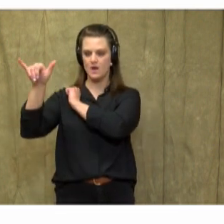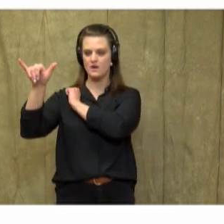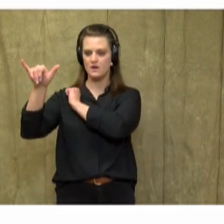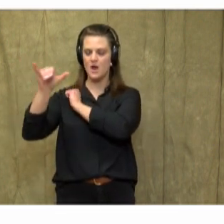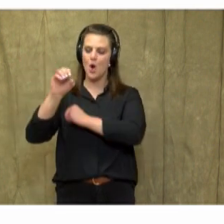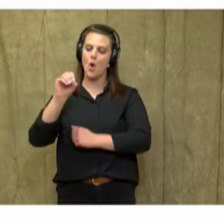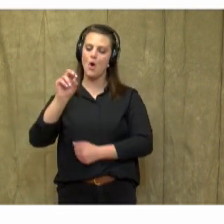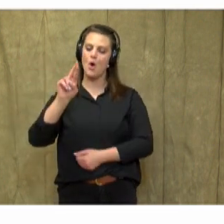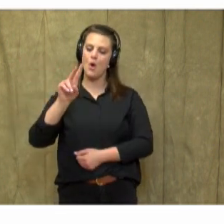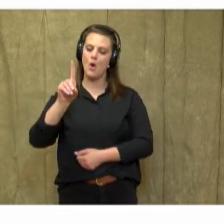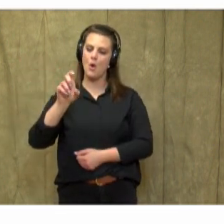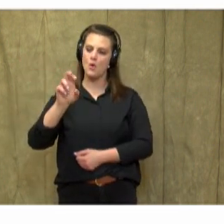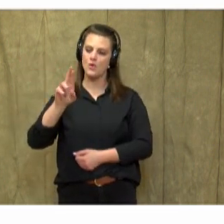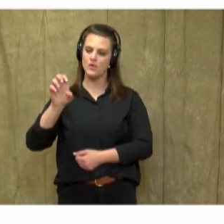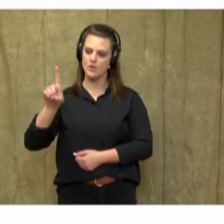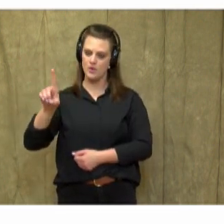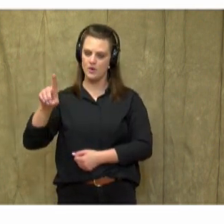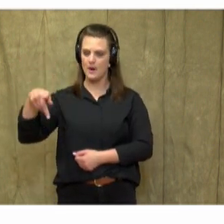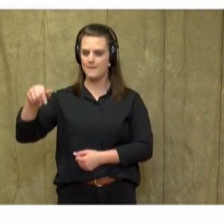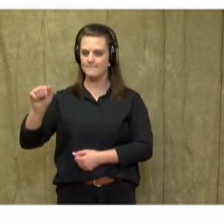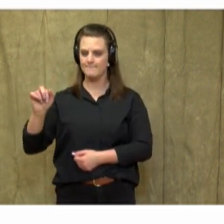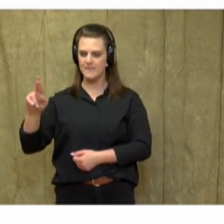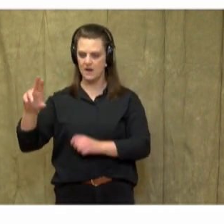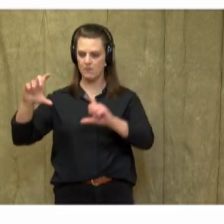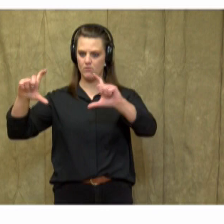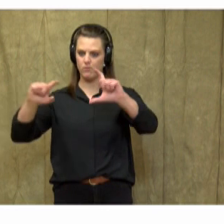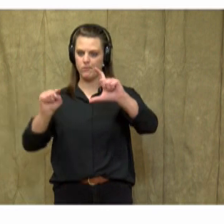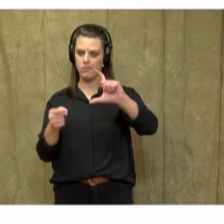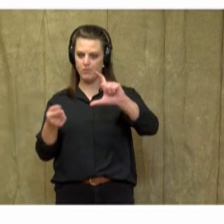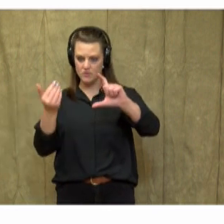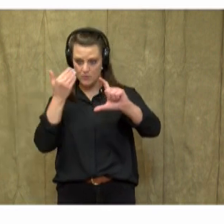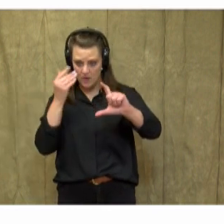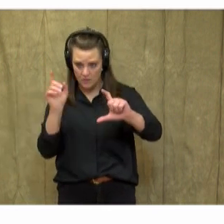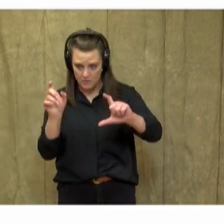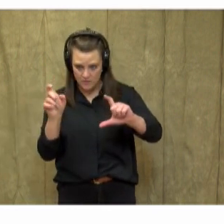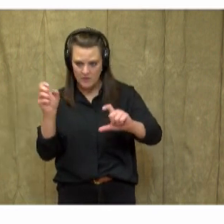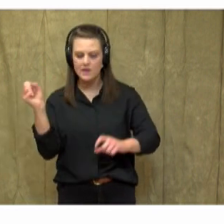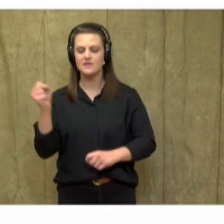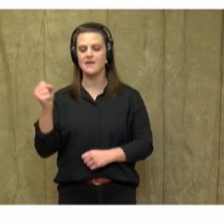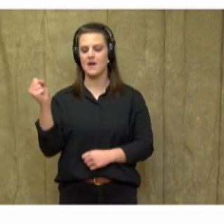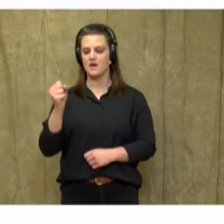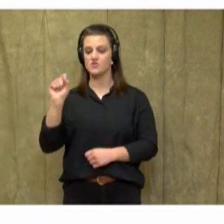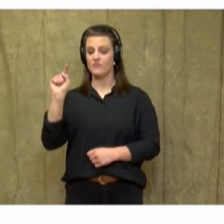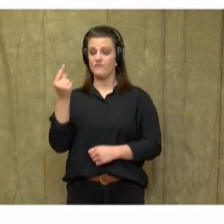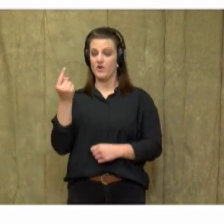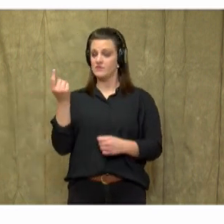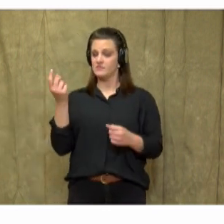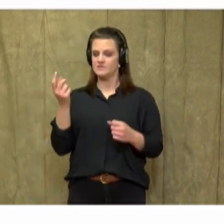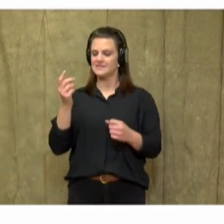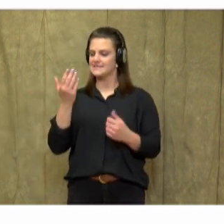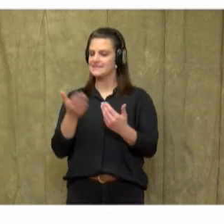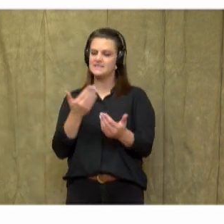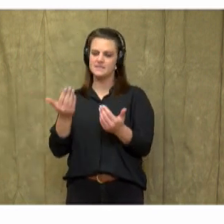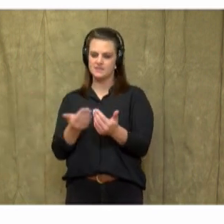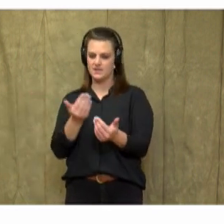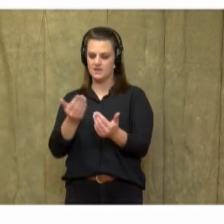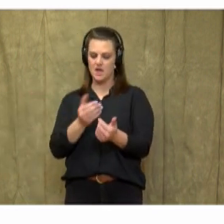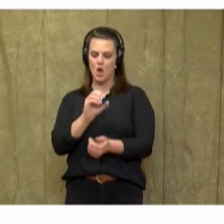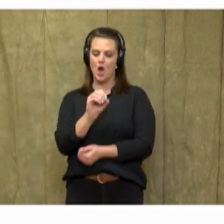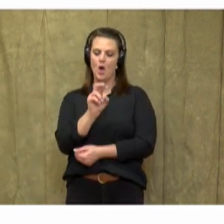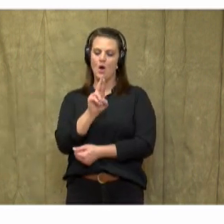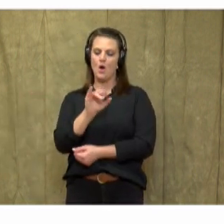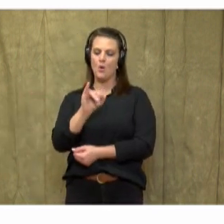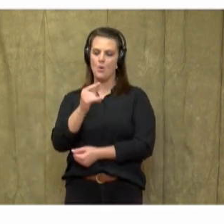our ordered pairs? Yeah. So the first ordered pair is pretty easy. It's right there at the origin. It